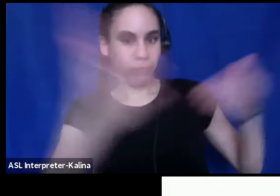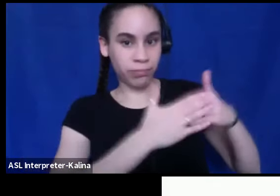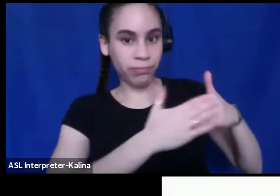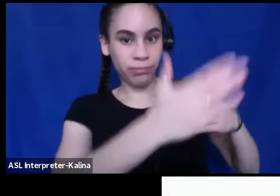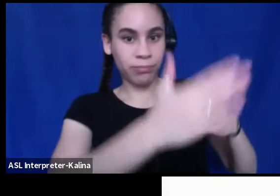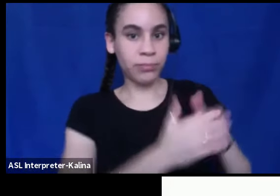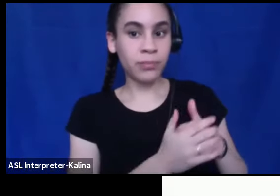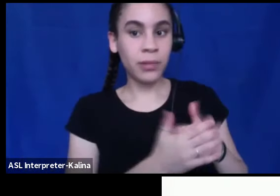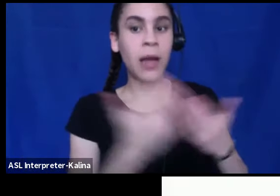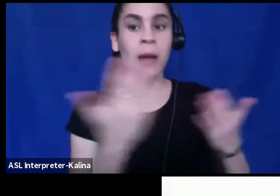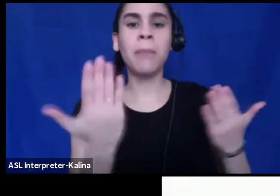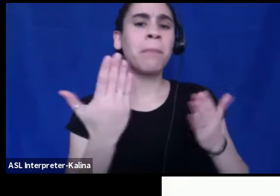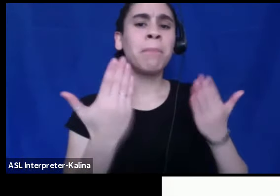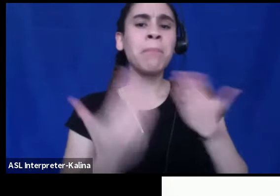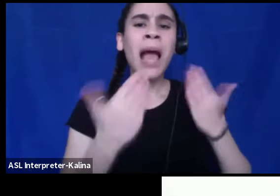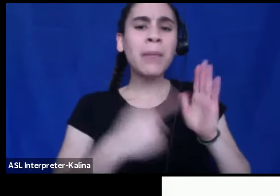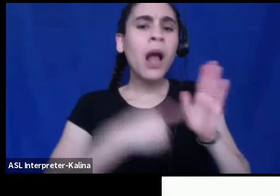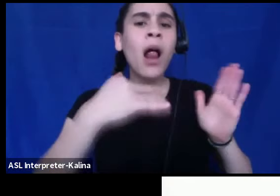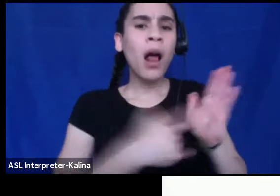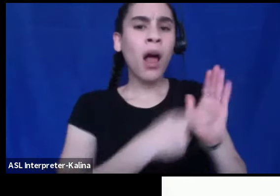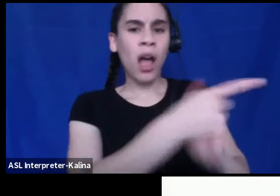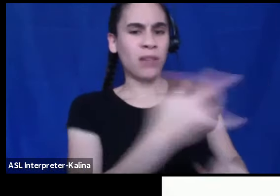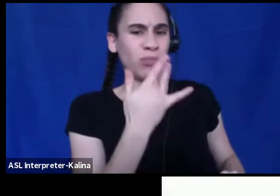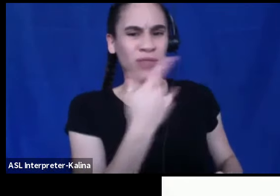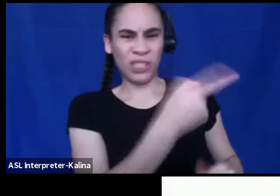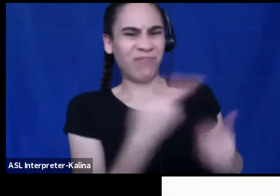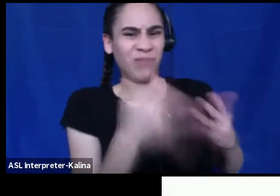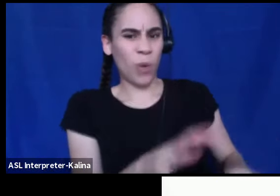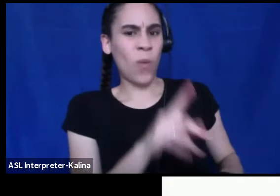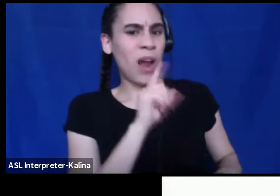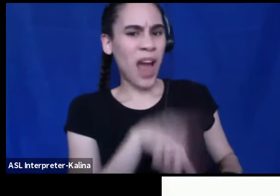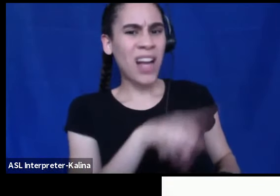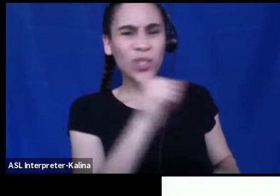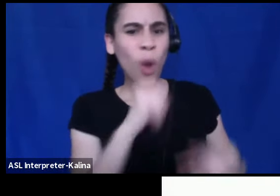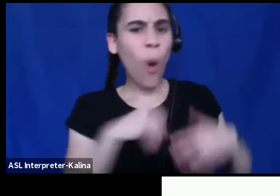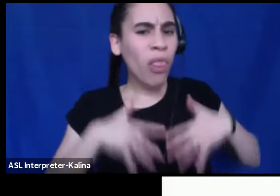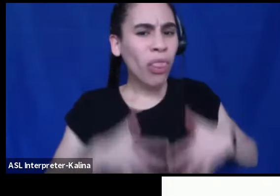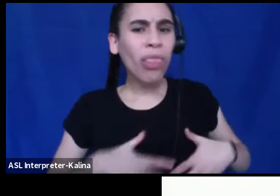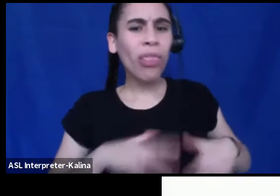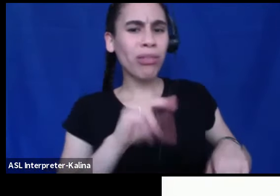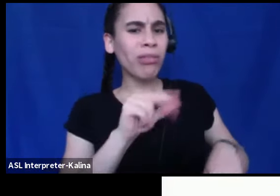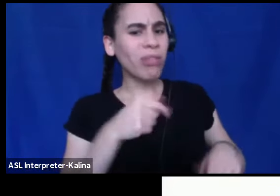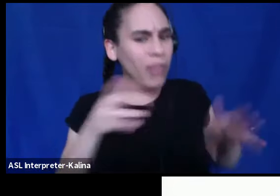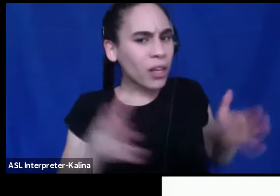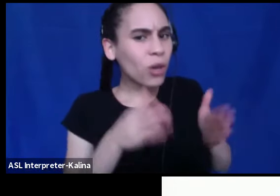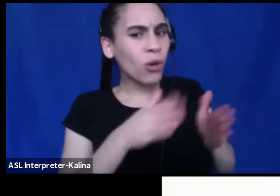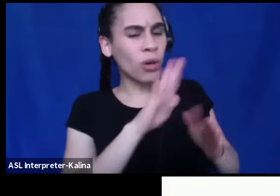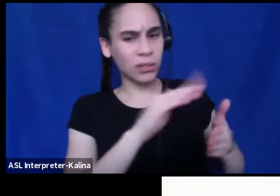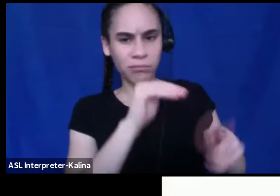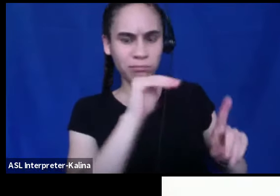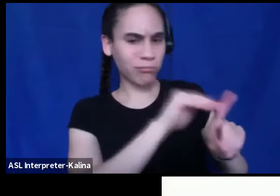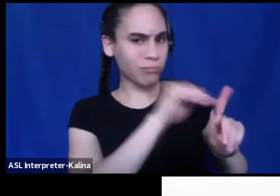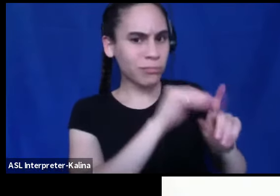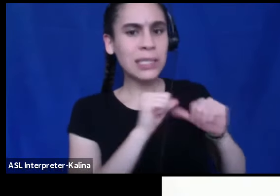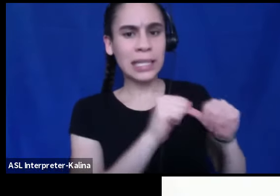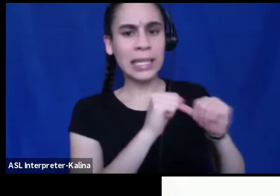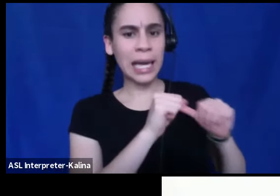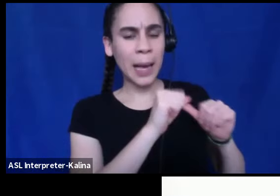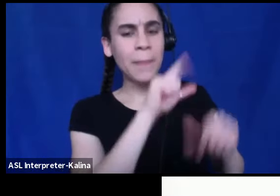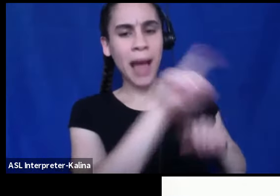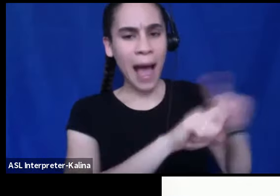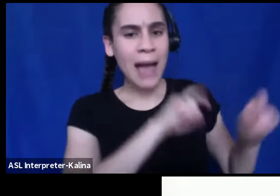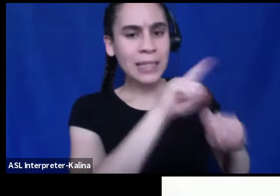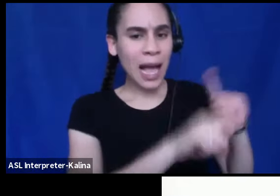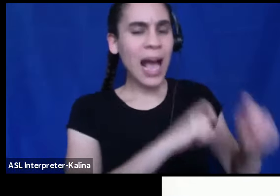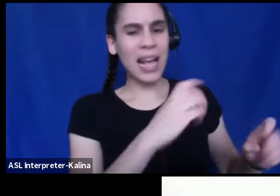want to answer, and don't let that discourage you, right? I really encourage people to please keep asking. And educate yourself as